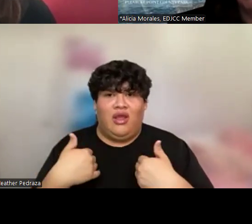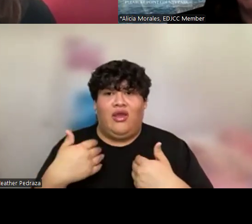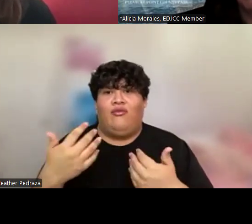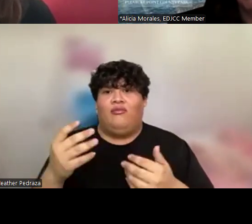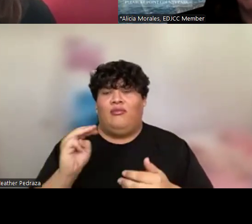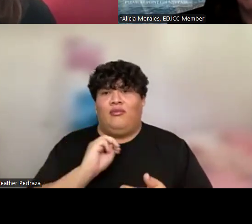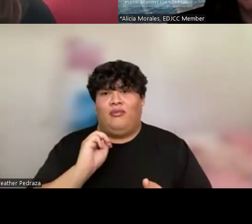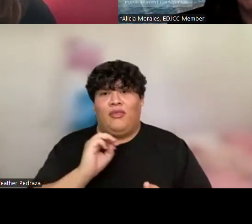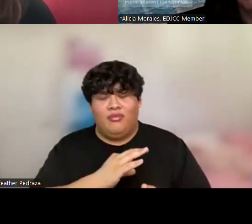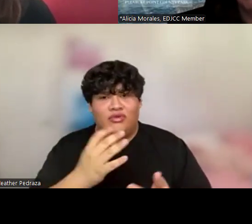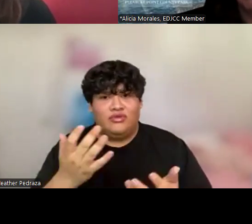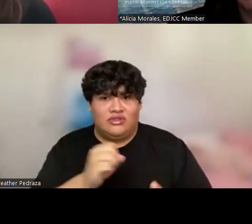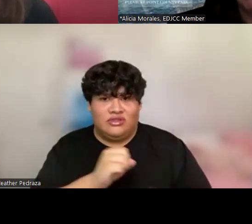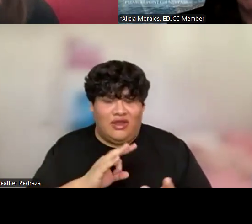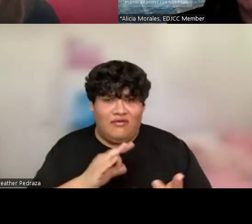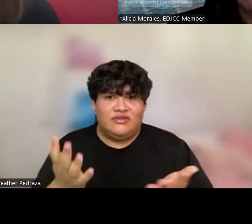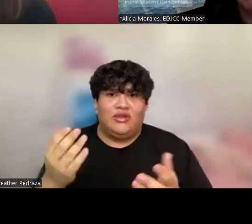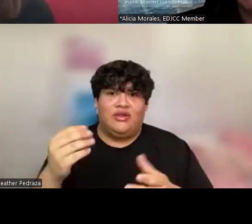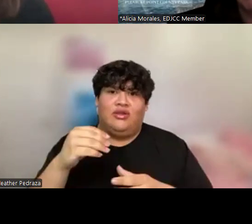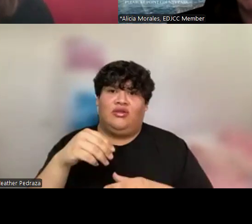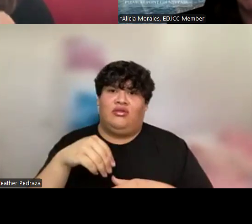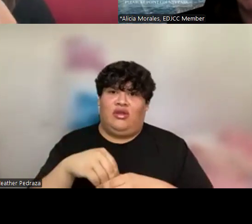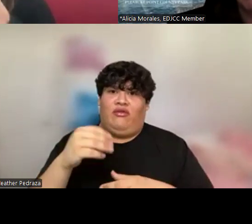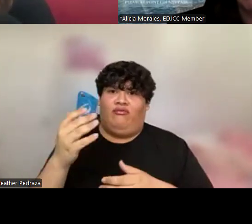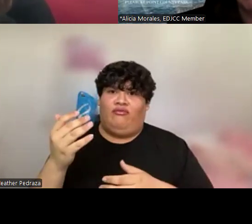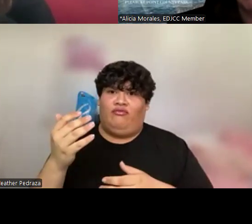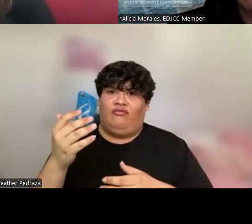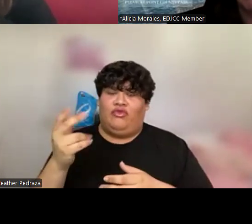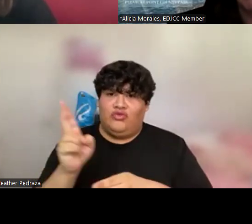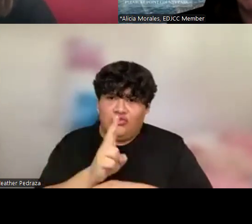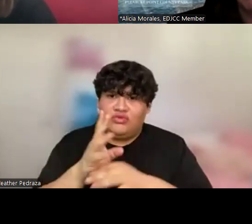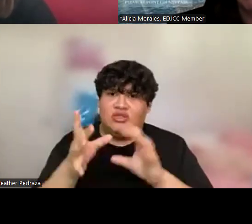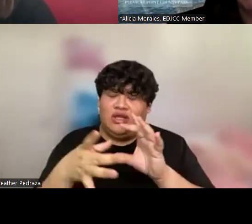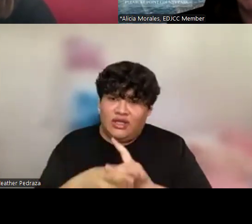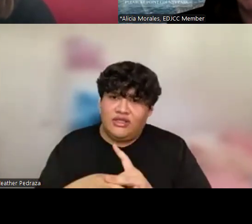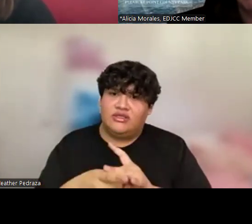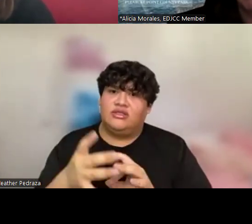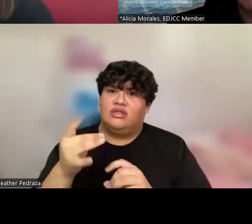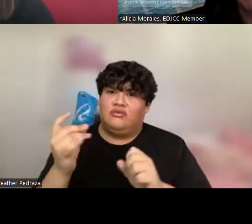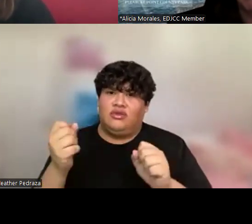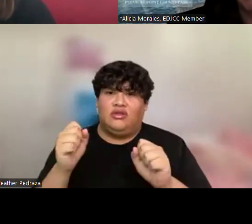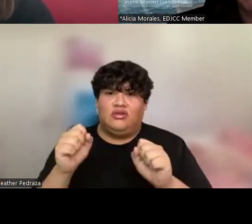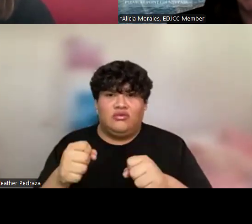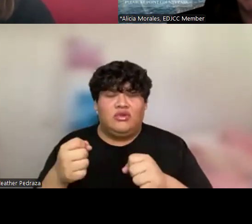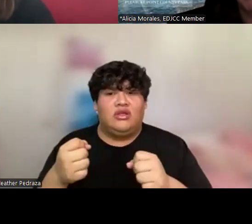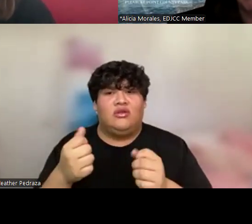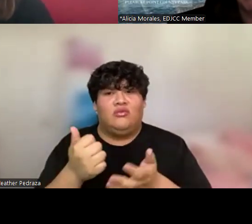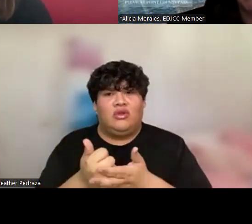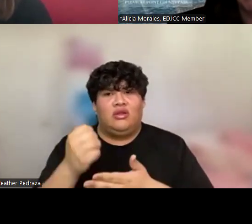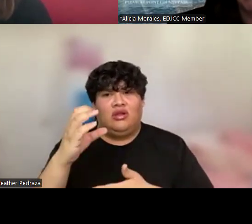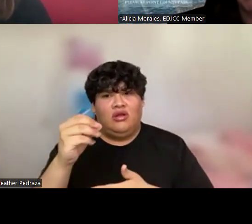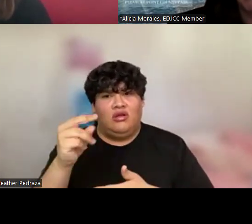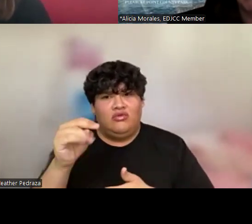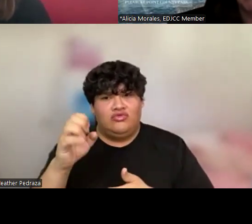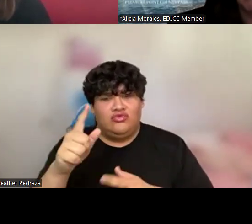of the EDJCC, have been able to use the connections that we gained with the council to